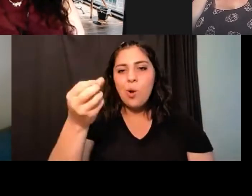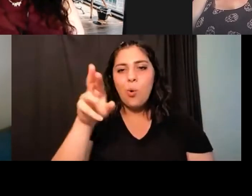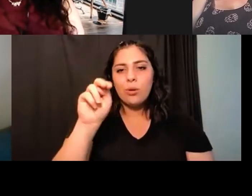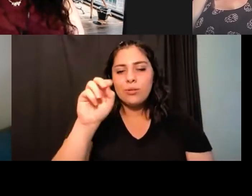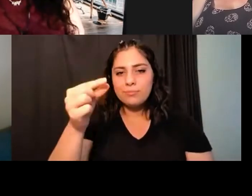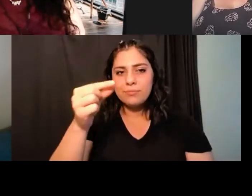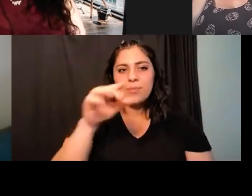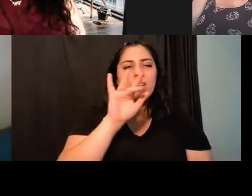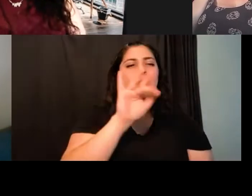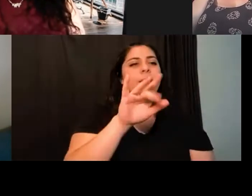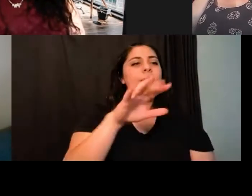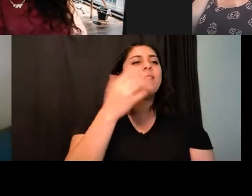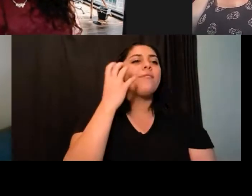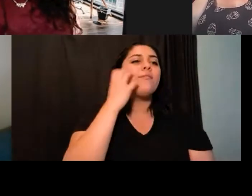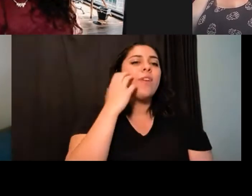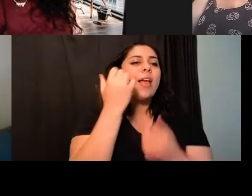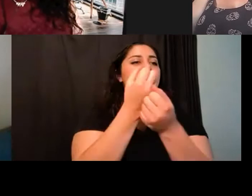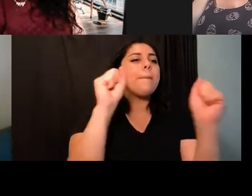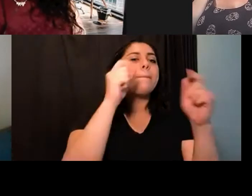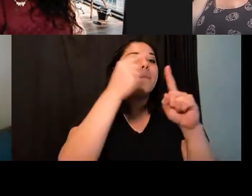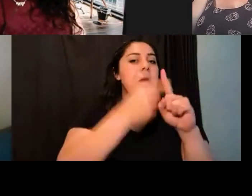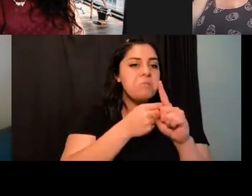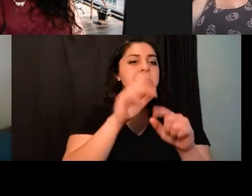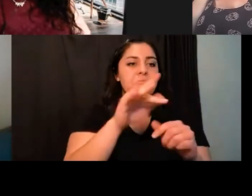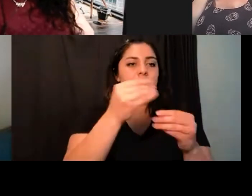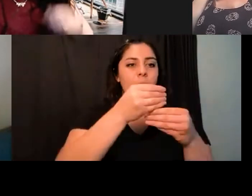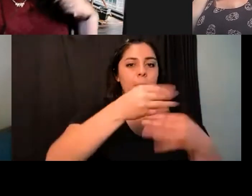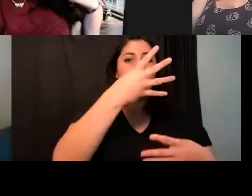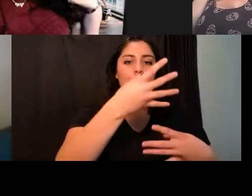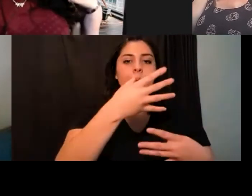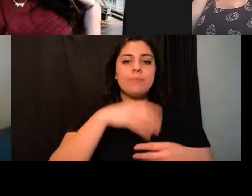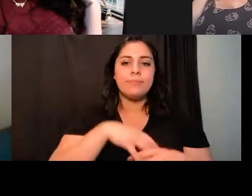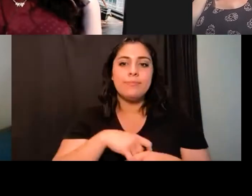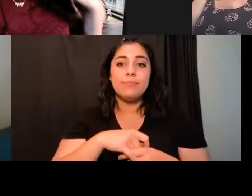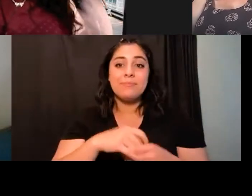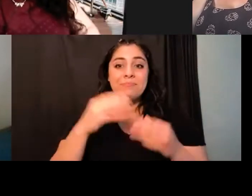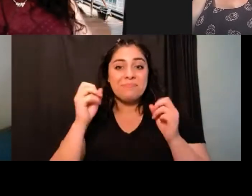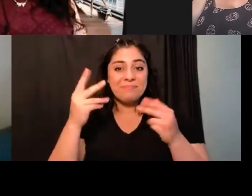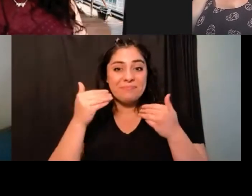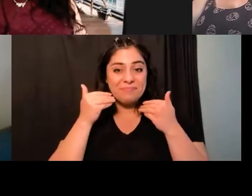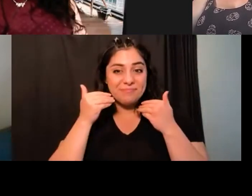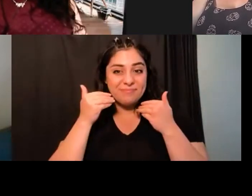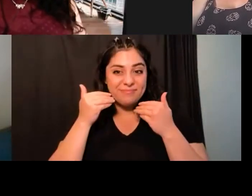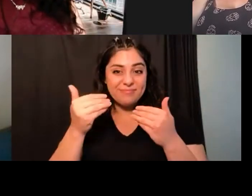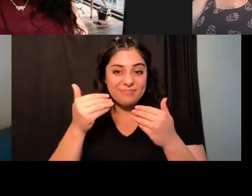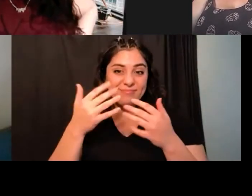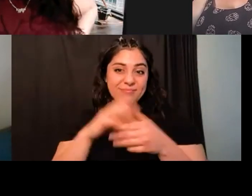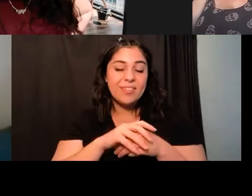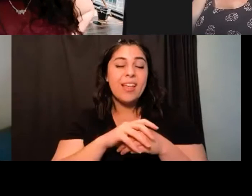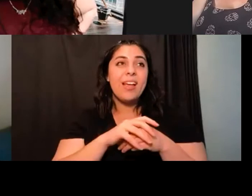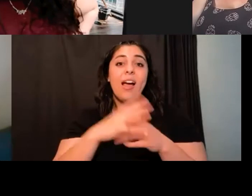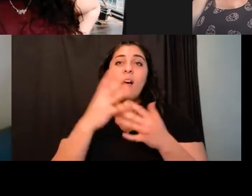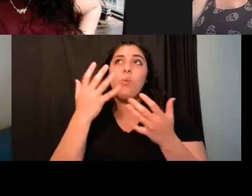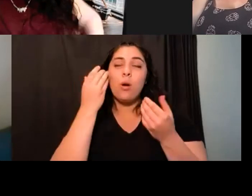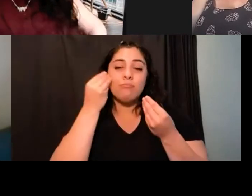go to the calendar. We want to get into our special word event, so I'm not going to tell you too many details, but we do have Fat Justice coming